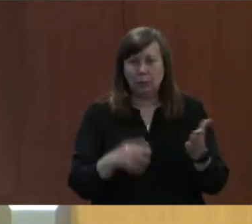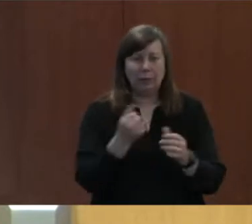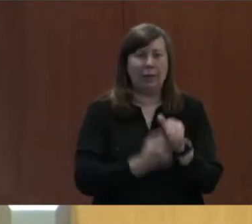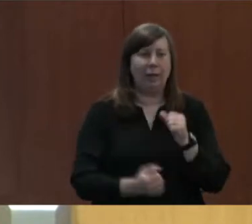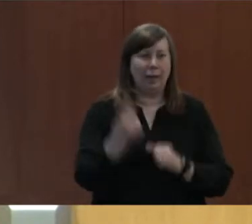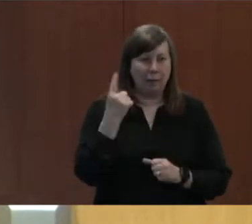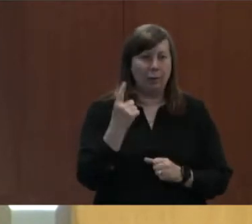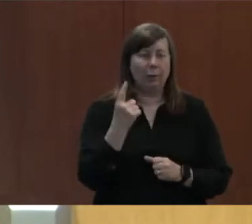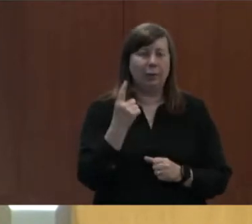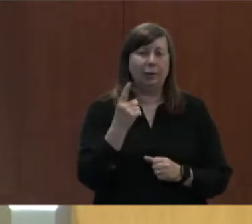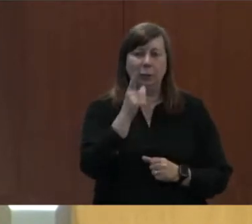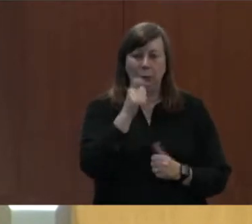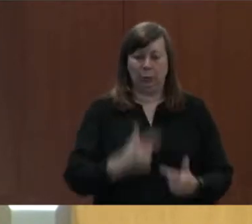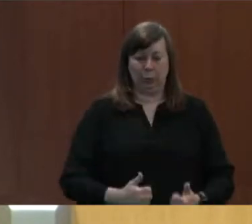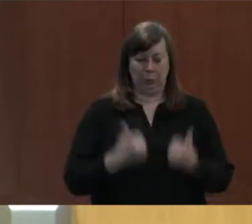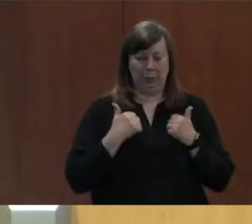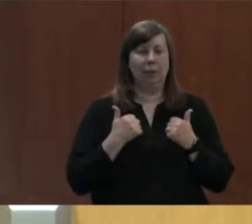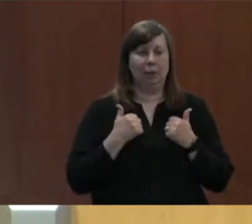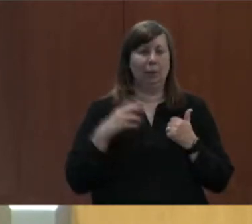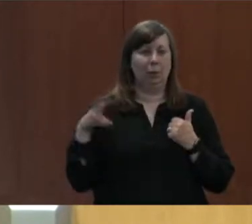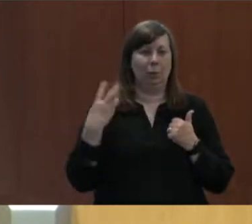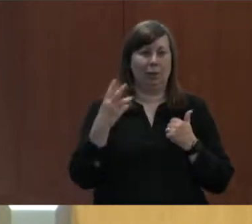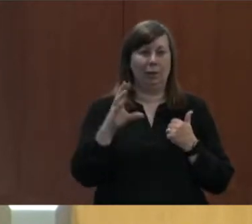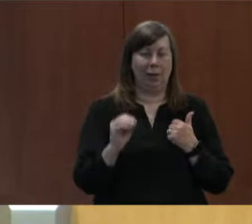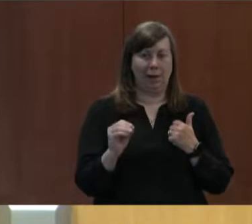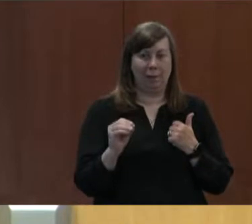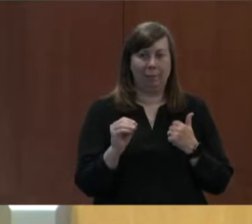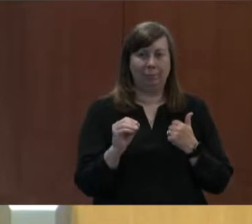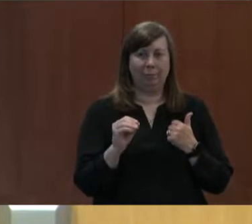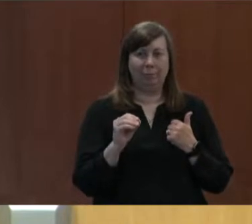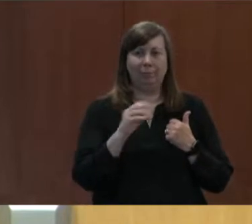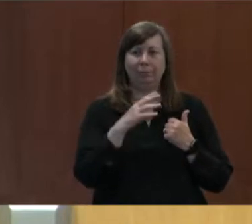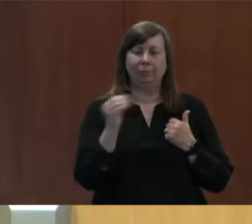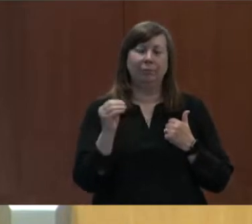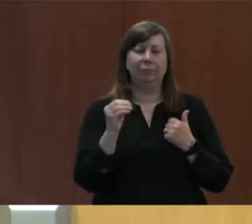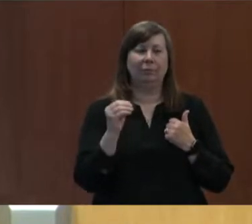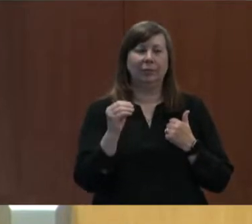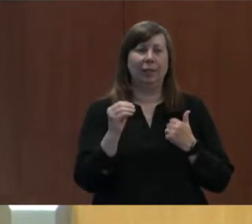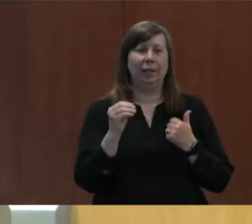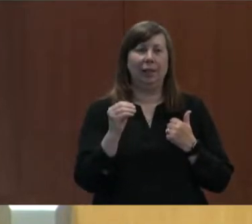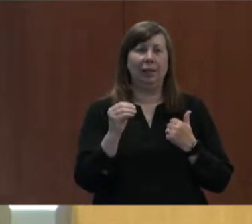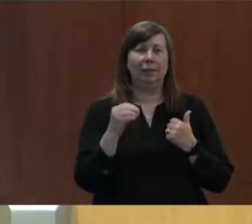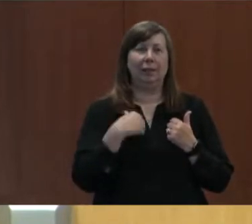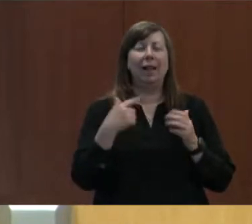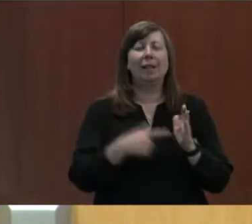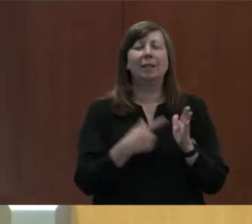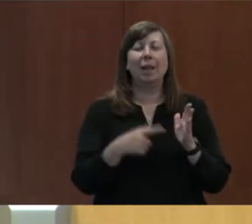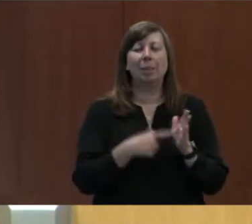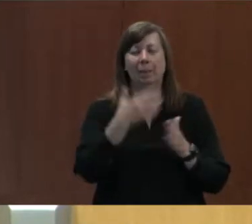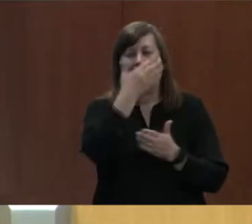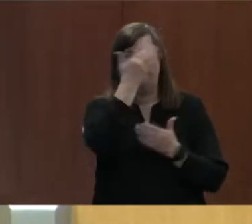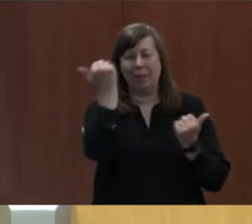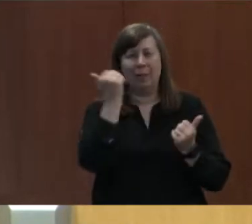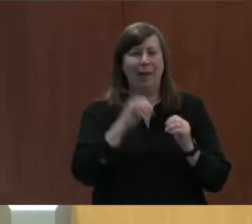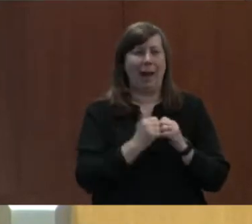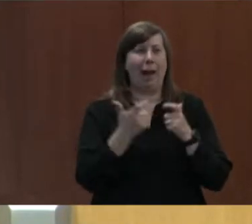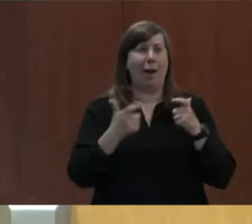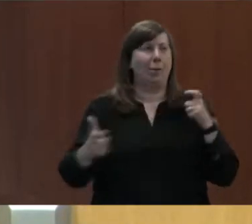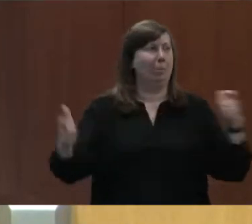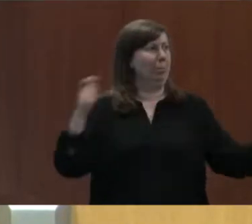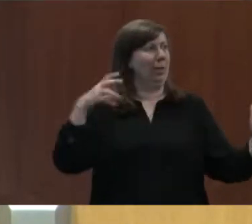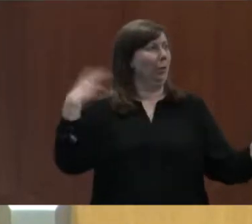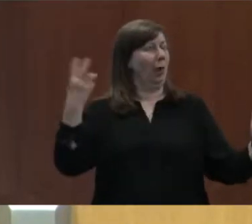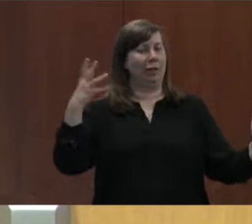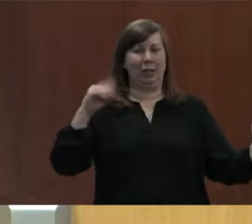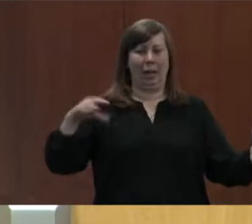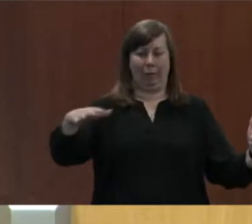everyone who lives in Washington County. And it was just, I sometimes forget how big Washington